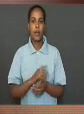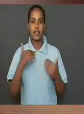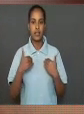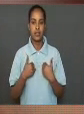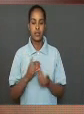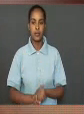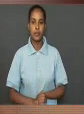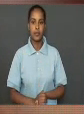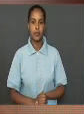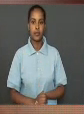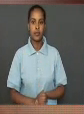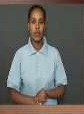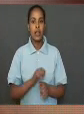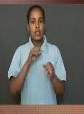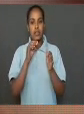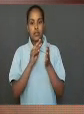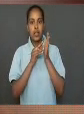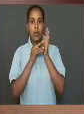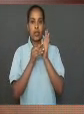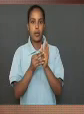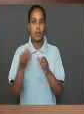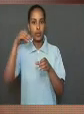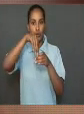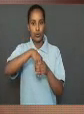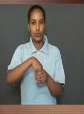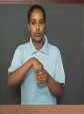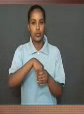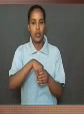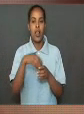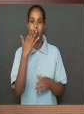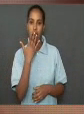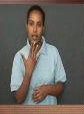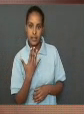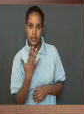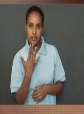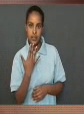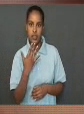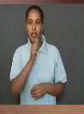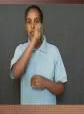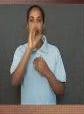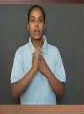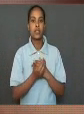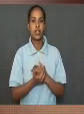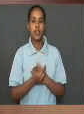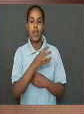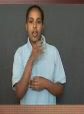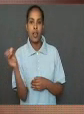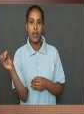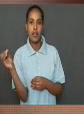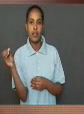present. Some examples include color, temperature,